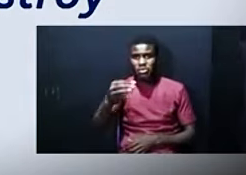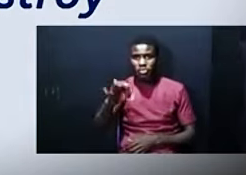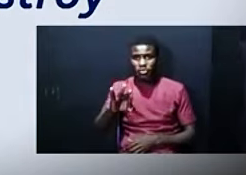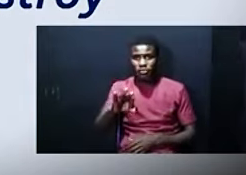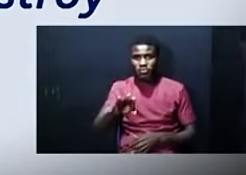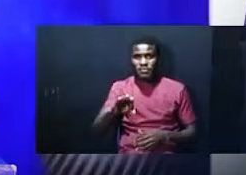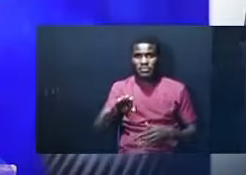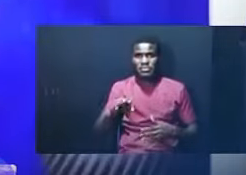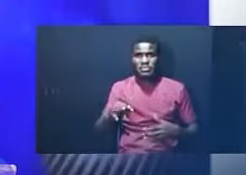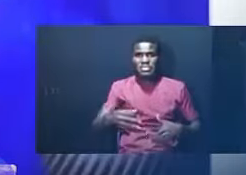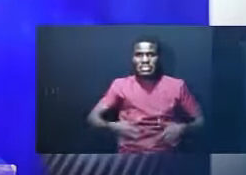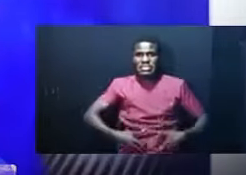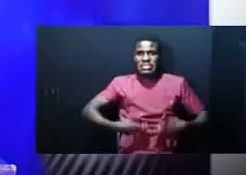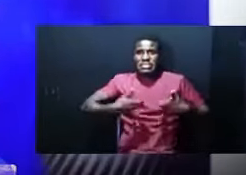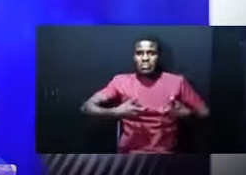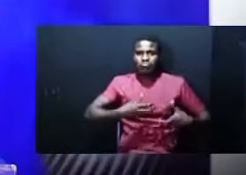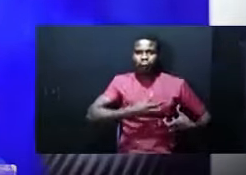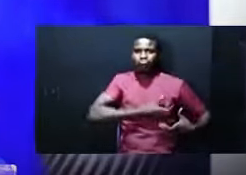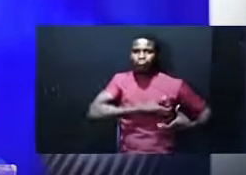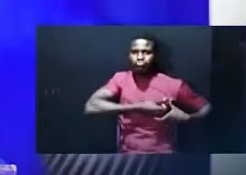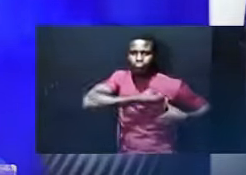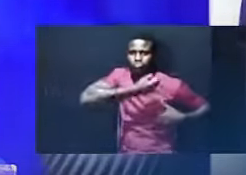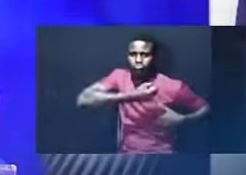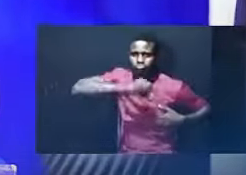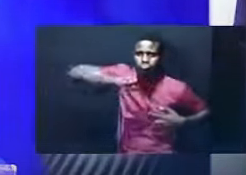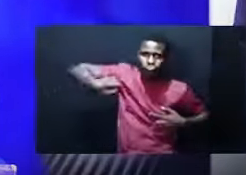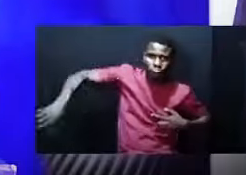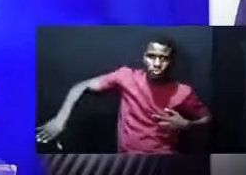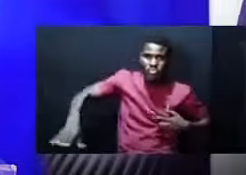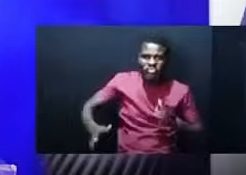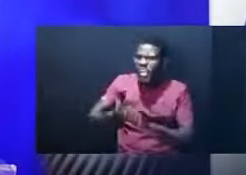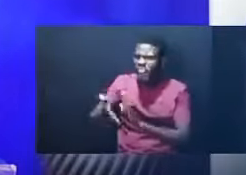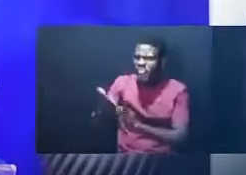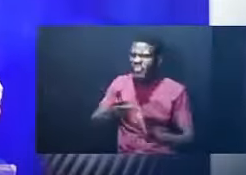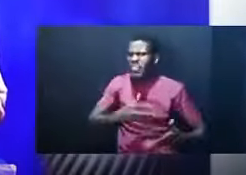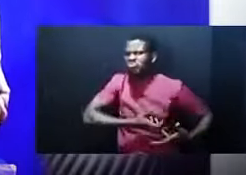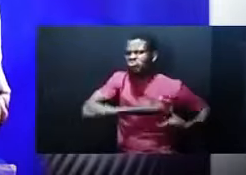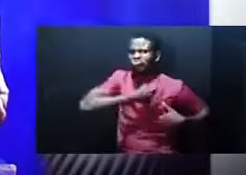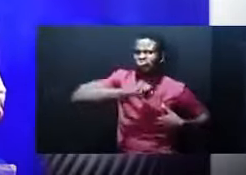seed. And get rid of it quickly.